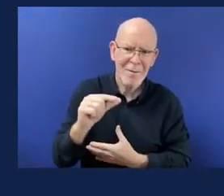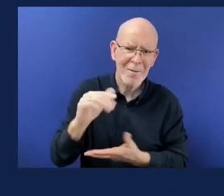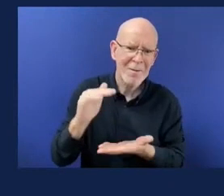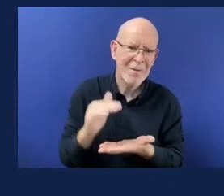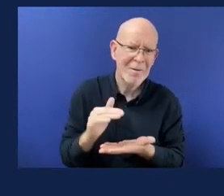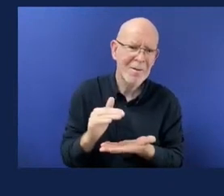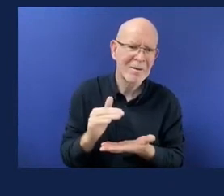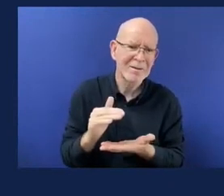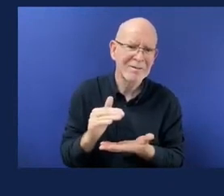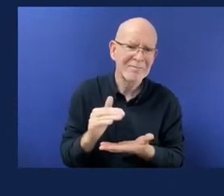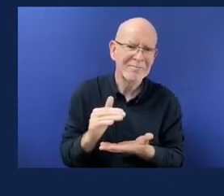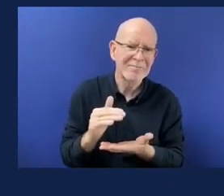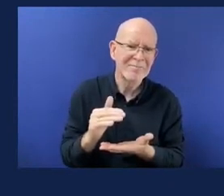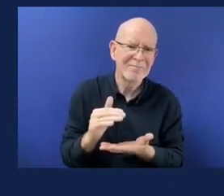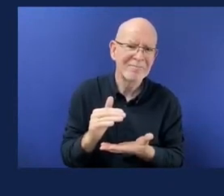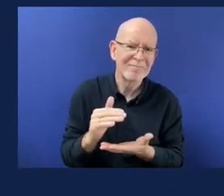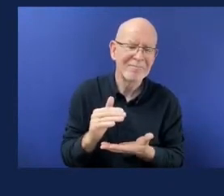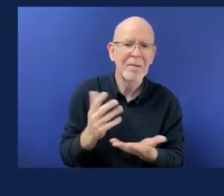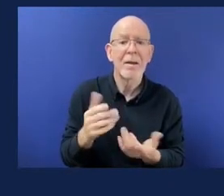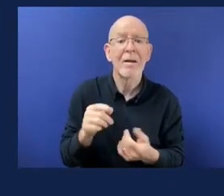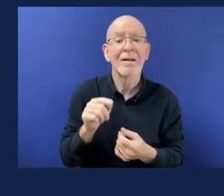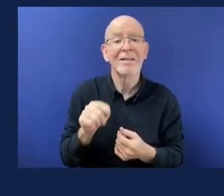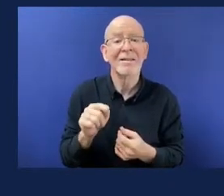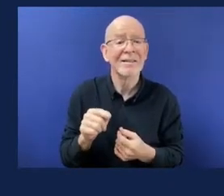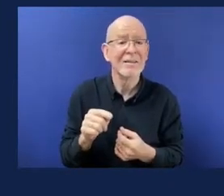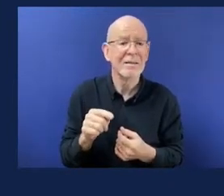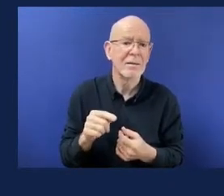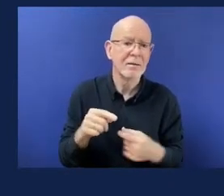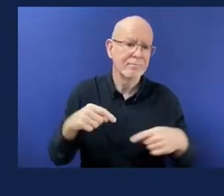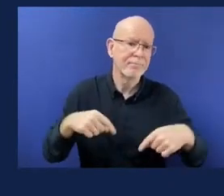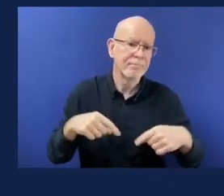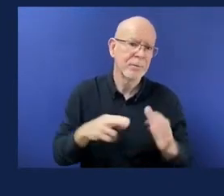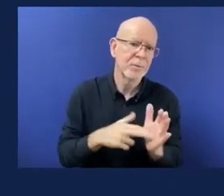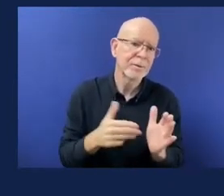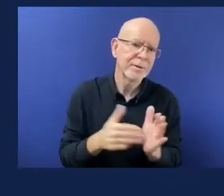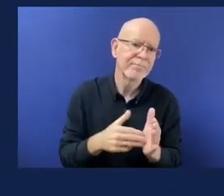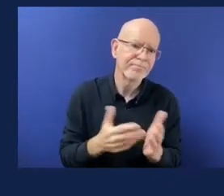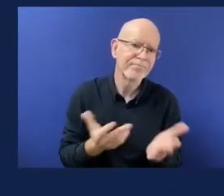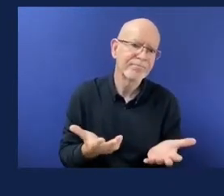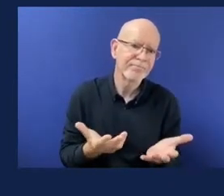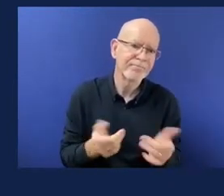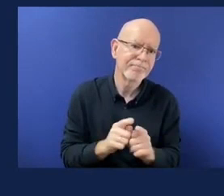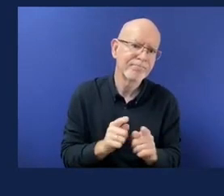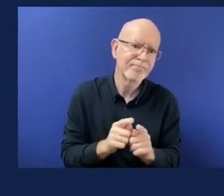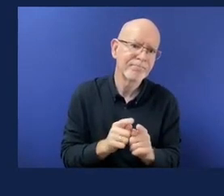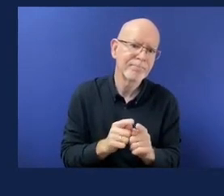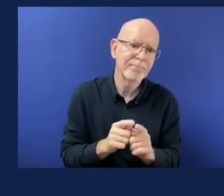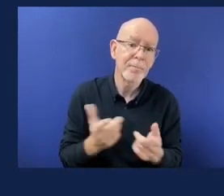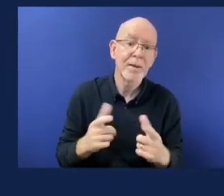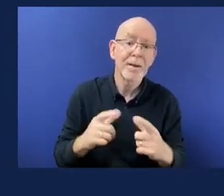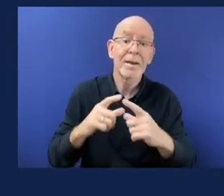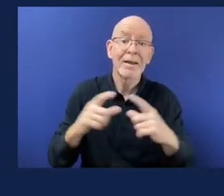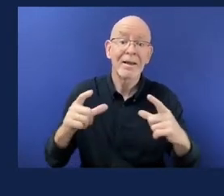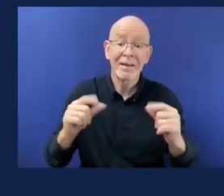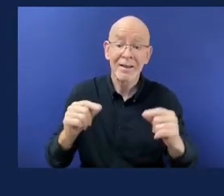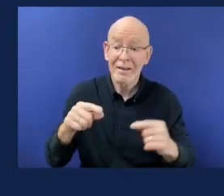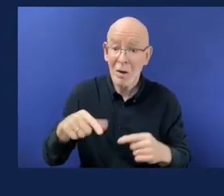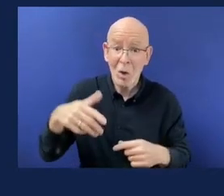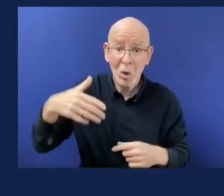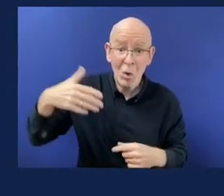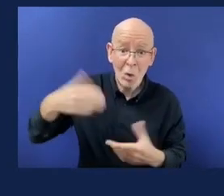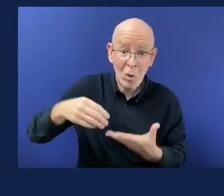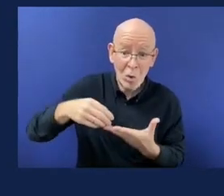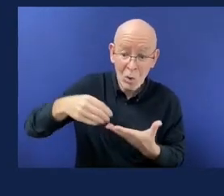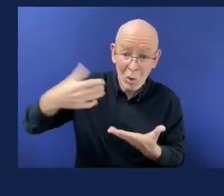across the board, that would shut a lot of disabled people out of being able to fully participate. Whereas